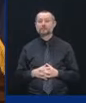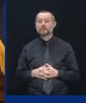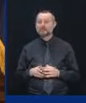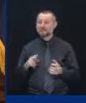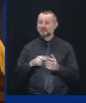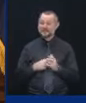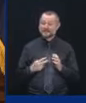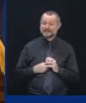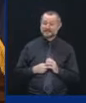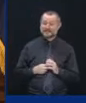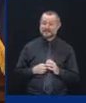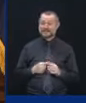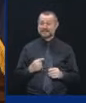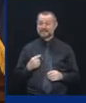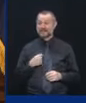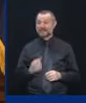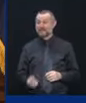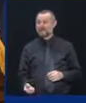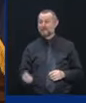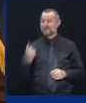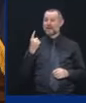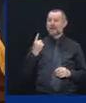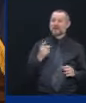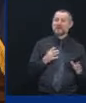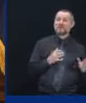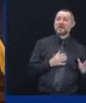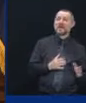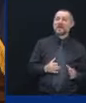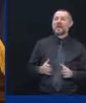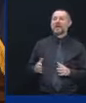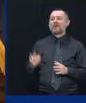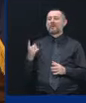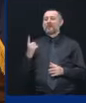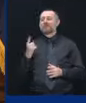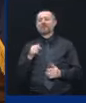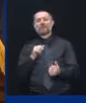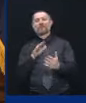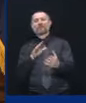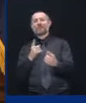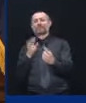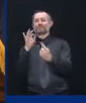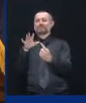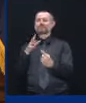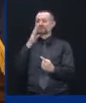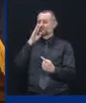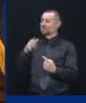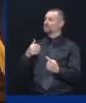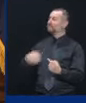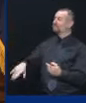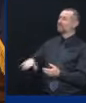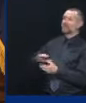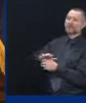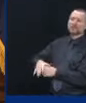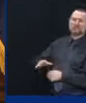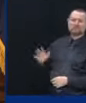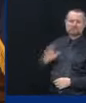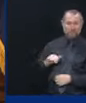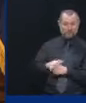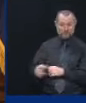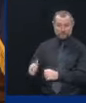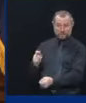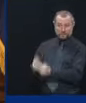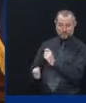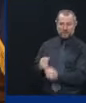or strategy that does not adjust to the virus and the circumstances. And